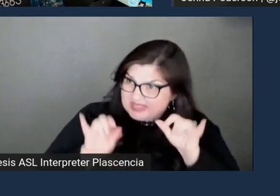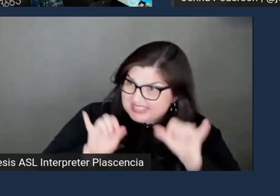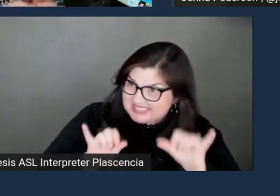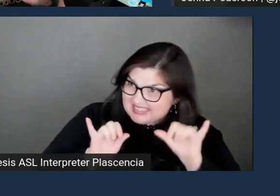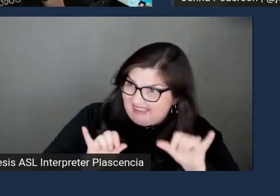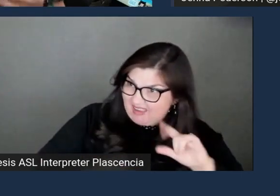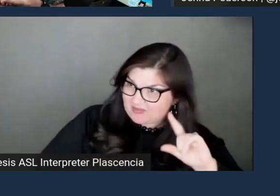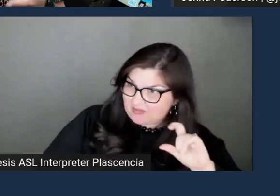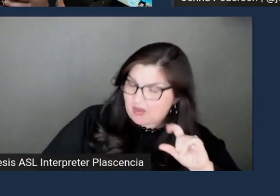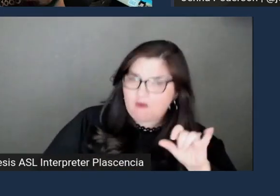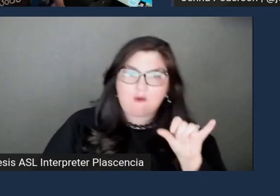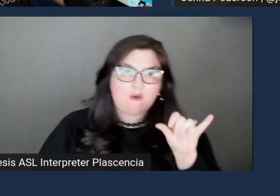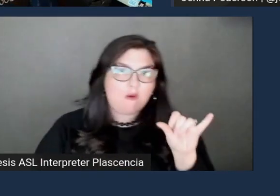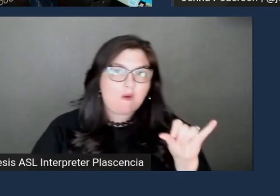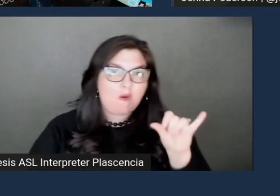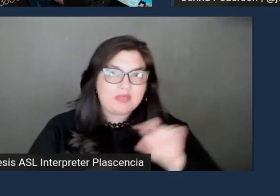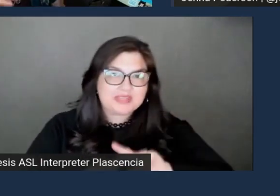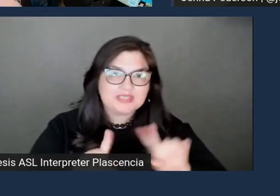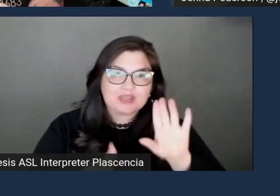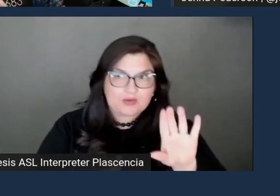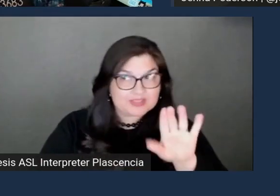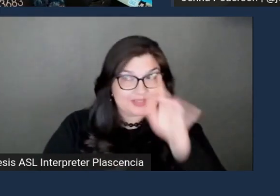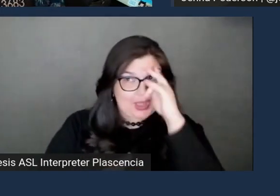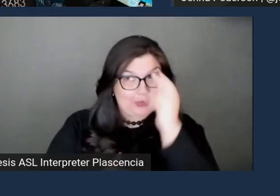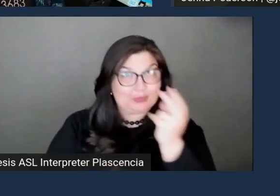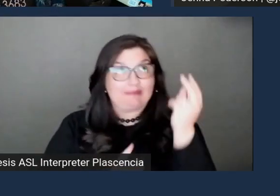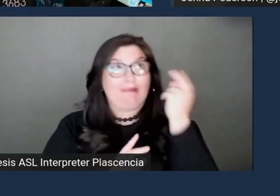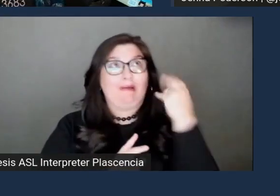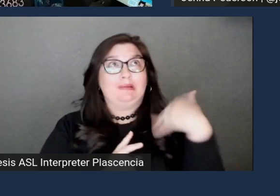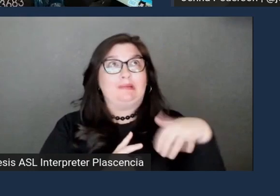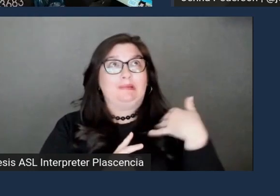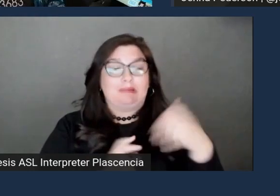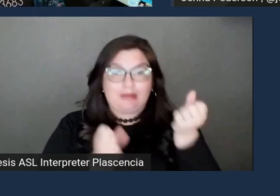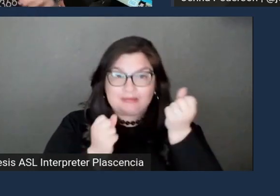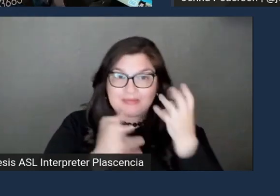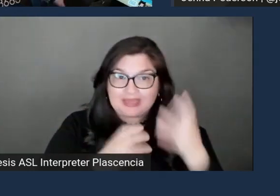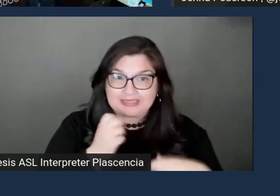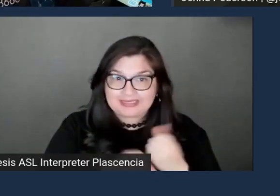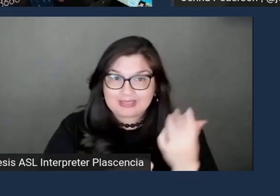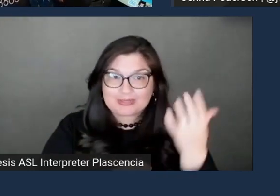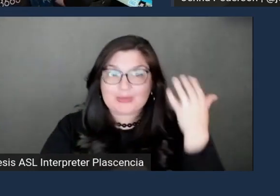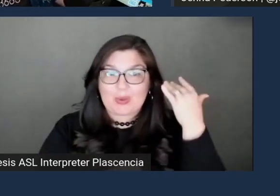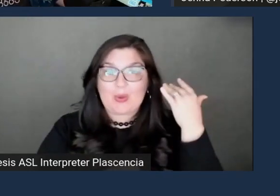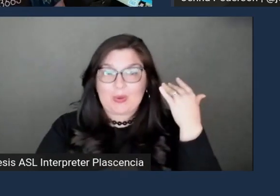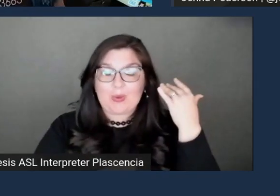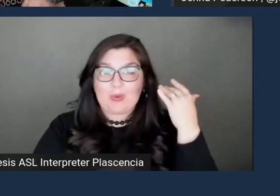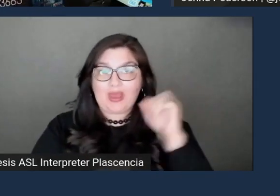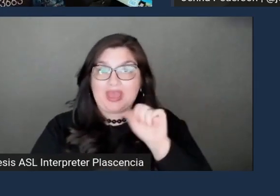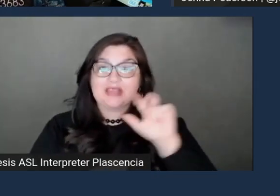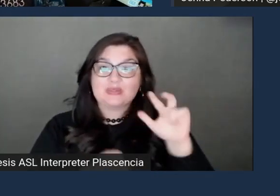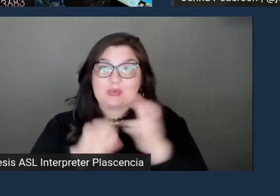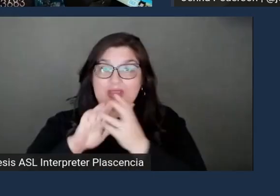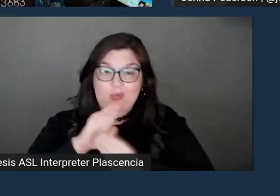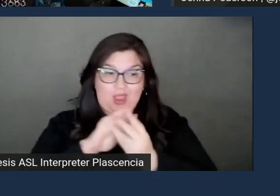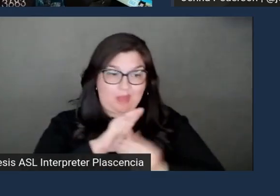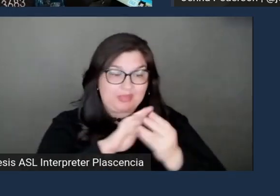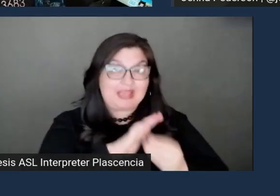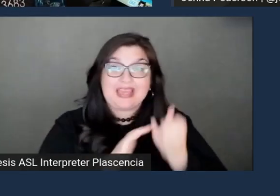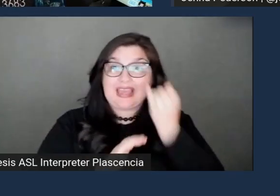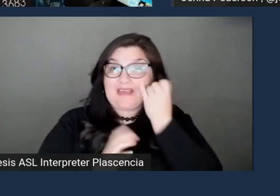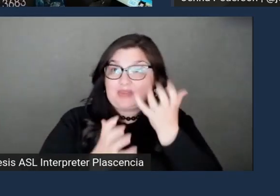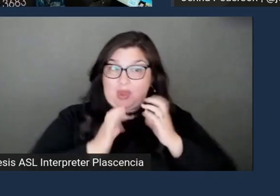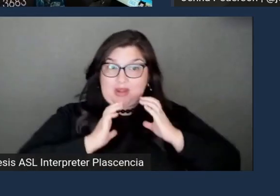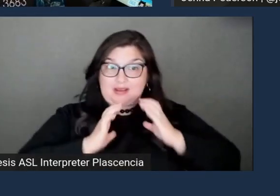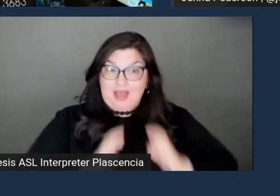the difference. Because Yeah. I recall a long time ago, S3 replication was a thing, but if you wanted a customer to access your specific bucket in a specific